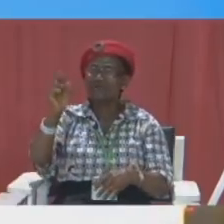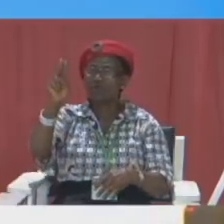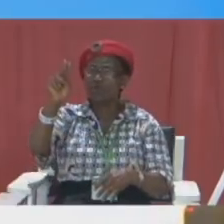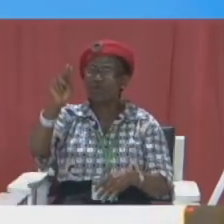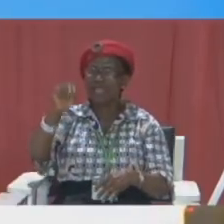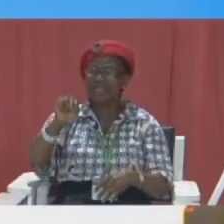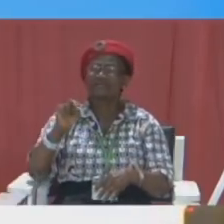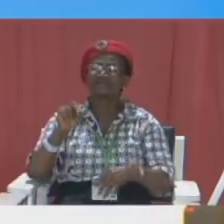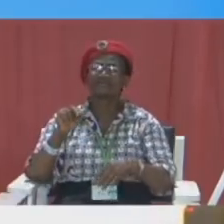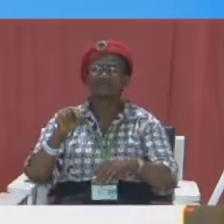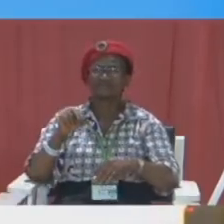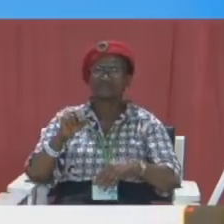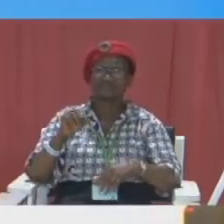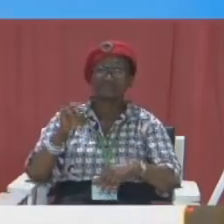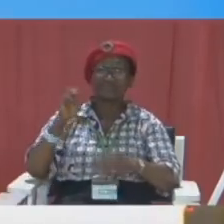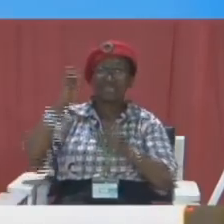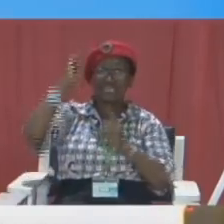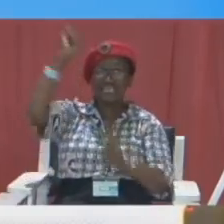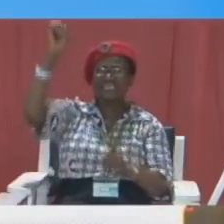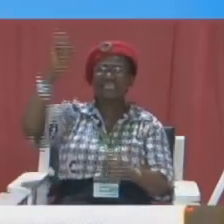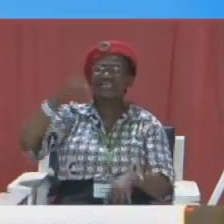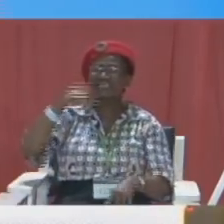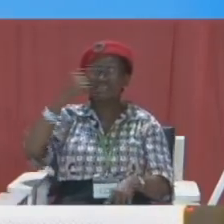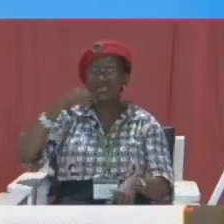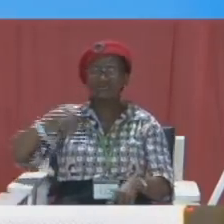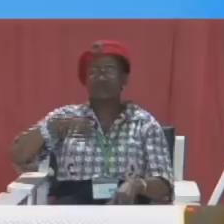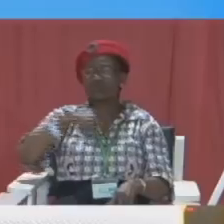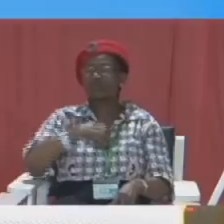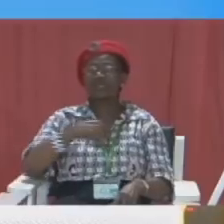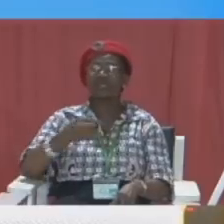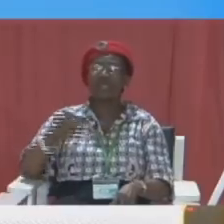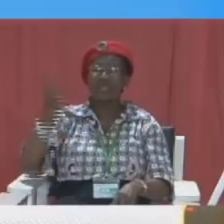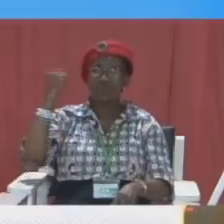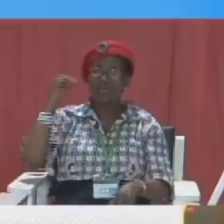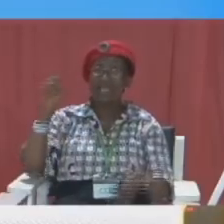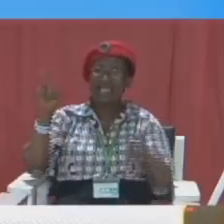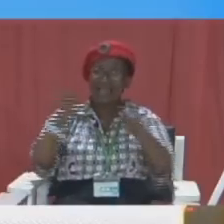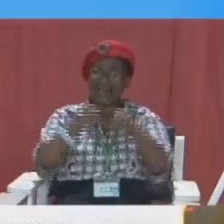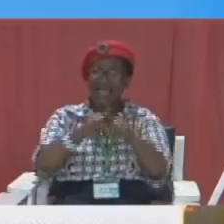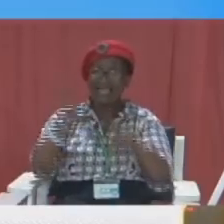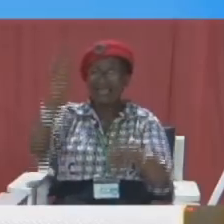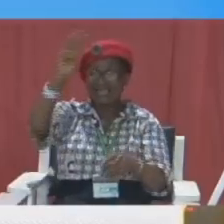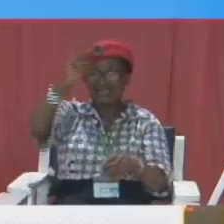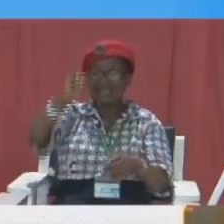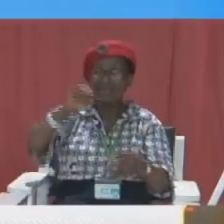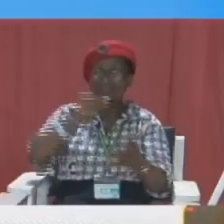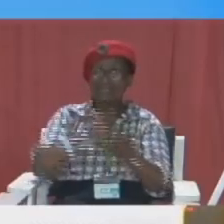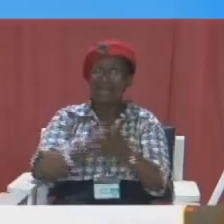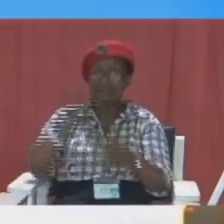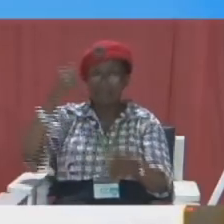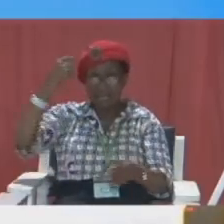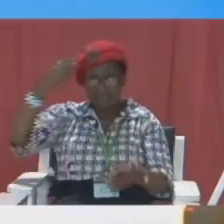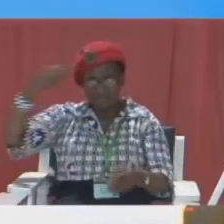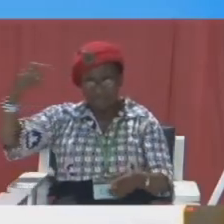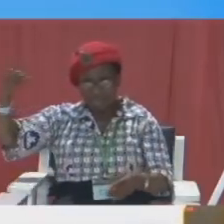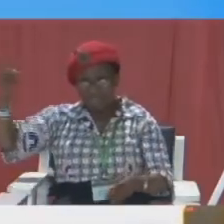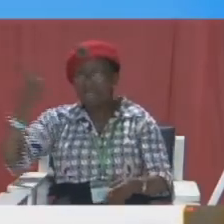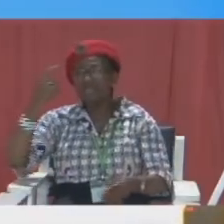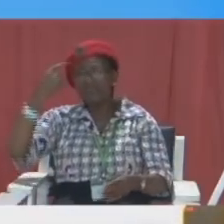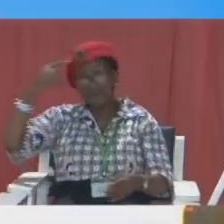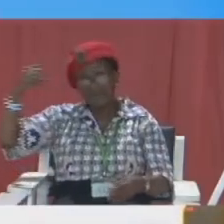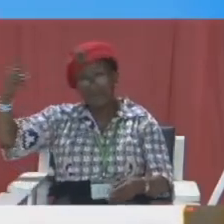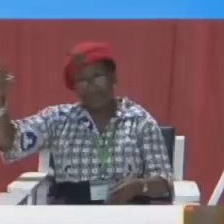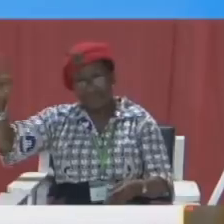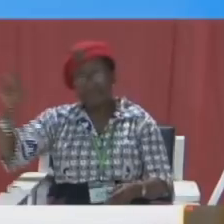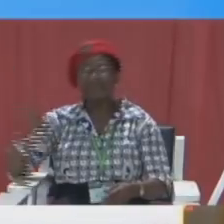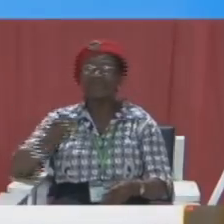ni pada. He said, we were like them that dream. Oni adabi awon tin re tin laala. You know, there